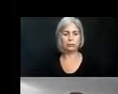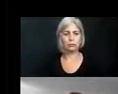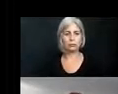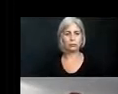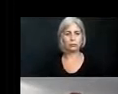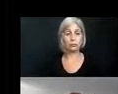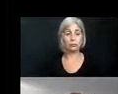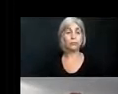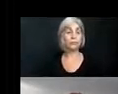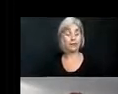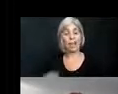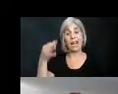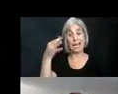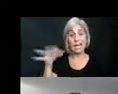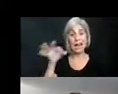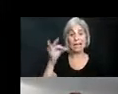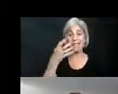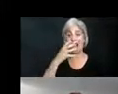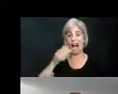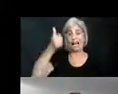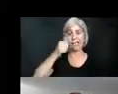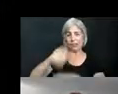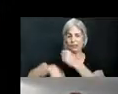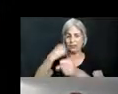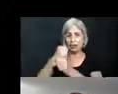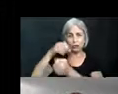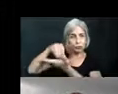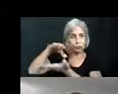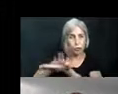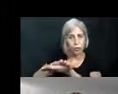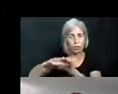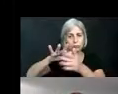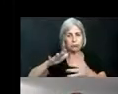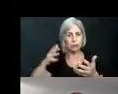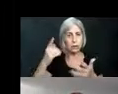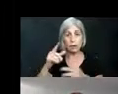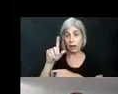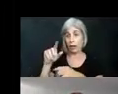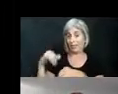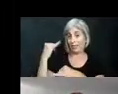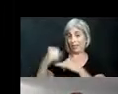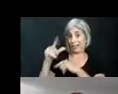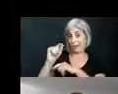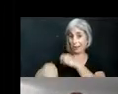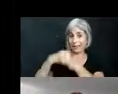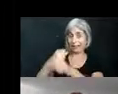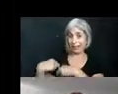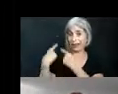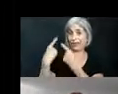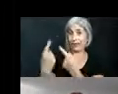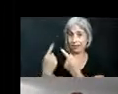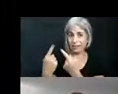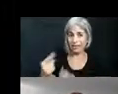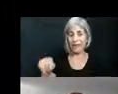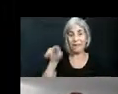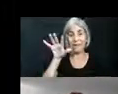In fact, 19 of the hottest years ever measured have been in the last 20 years. And five of